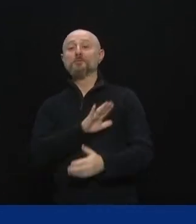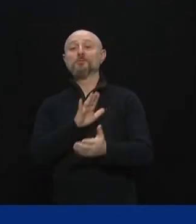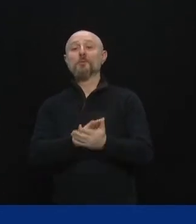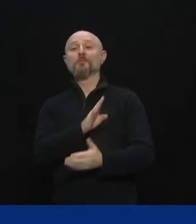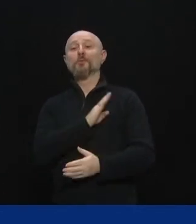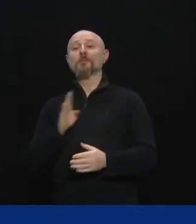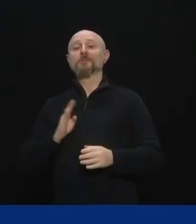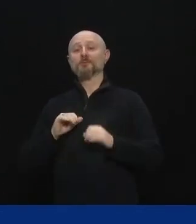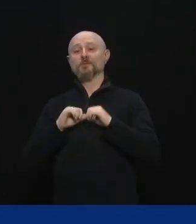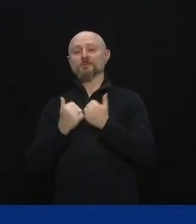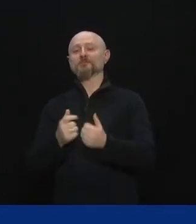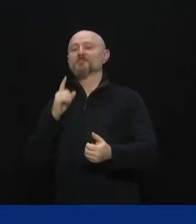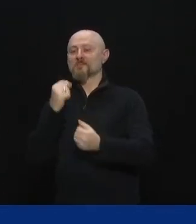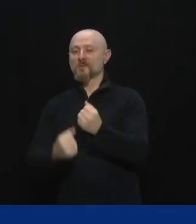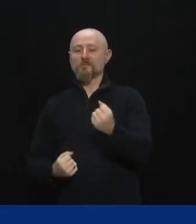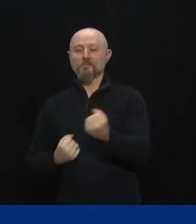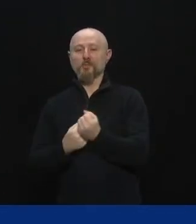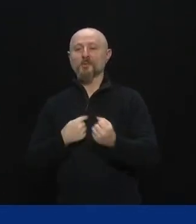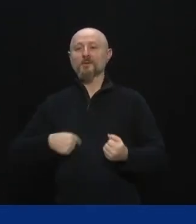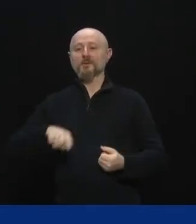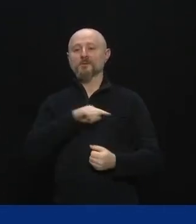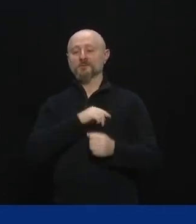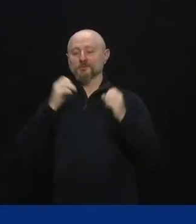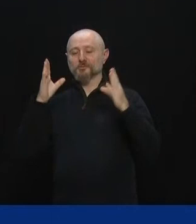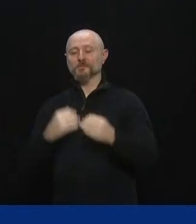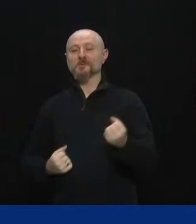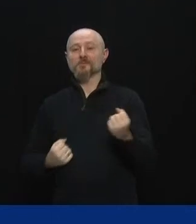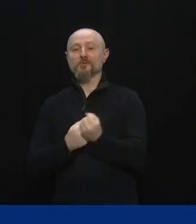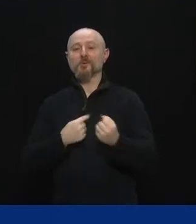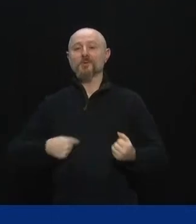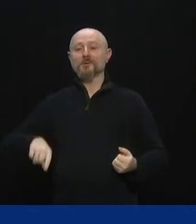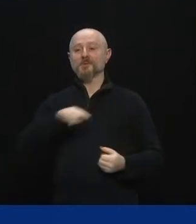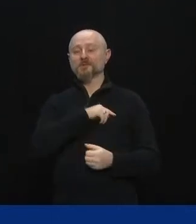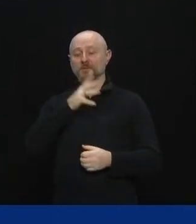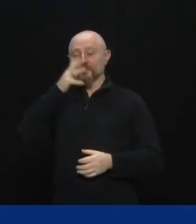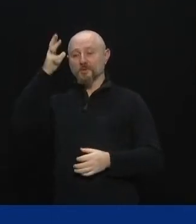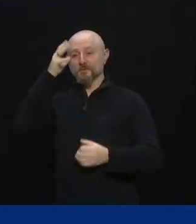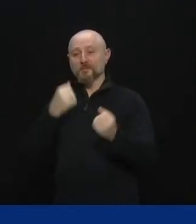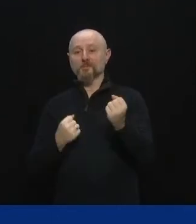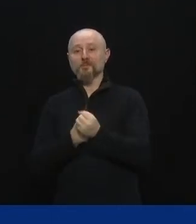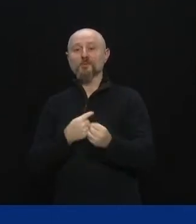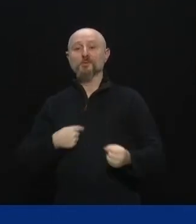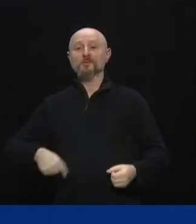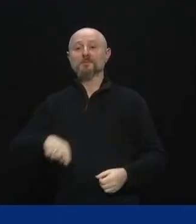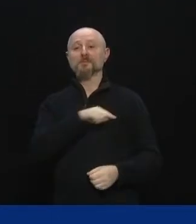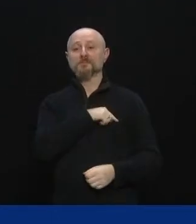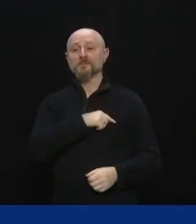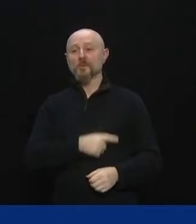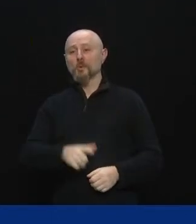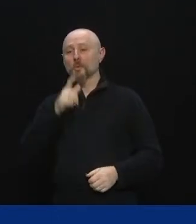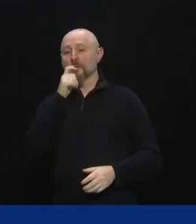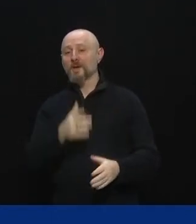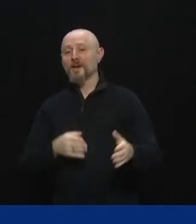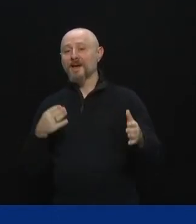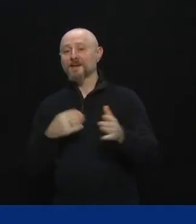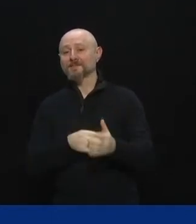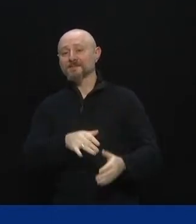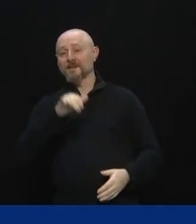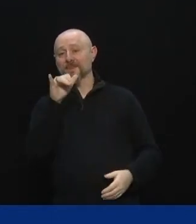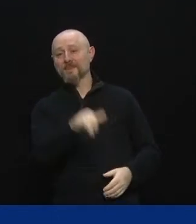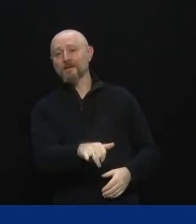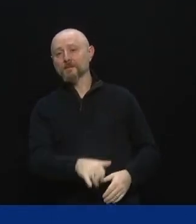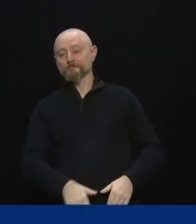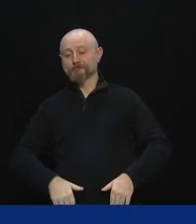stands with us, teachers stand with us, parents stand with us, and those who choose to defy that will understand that there